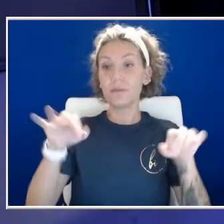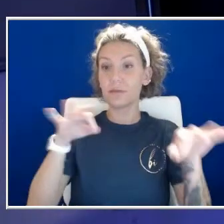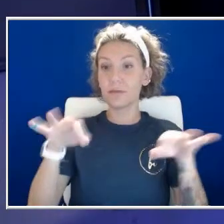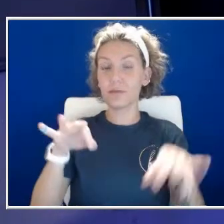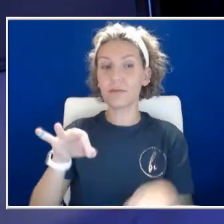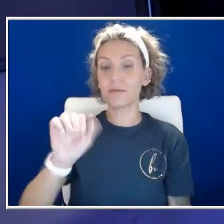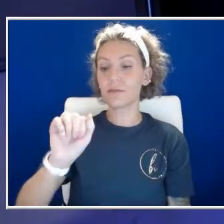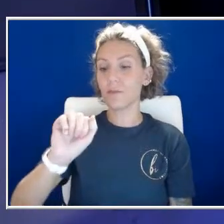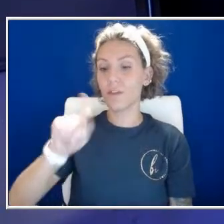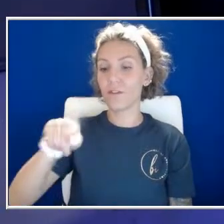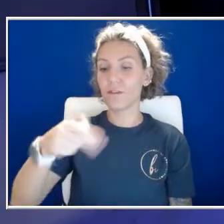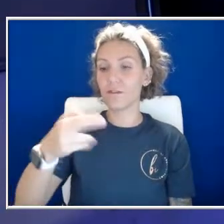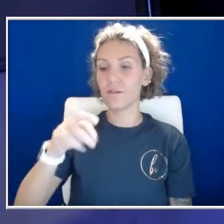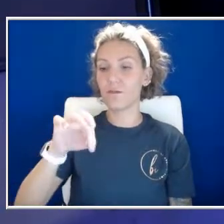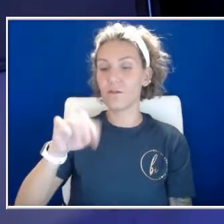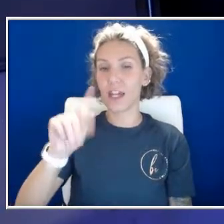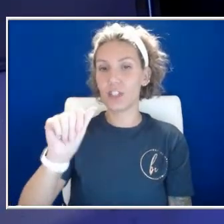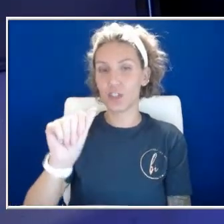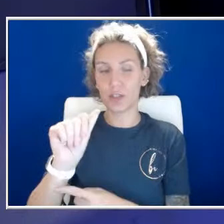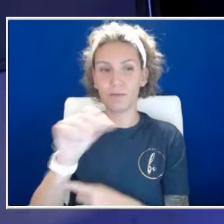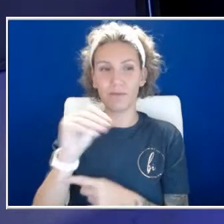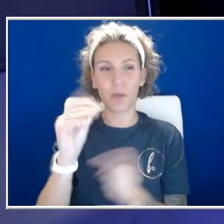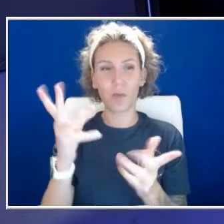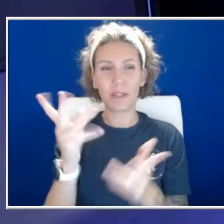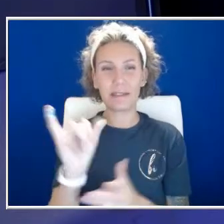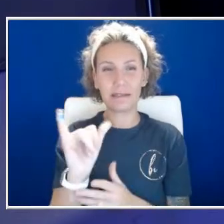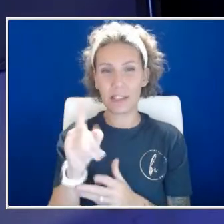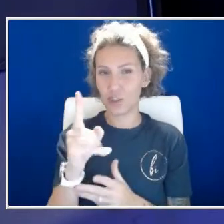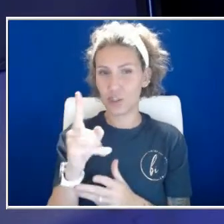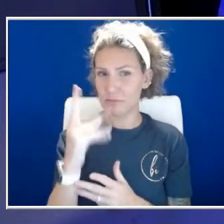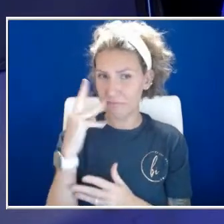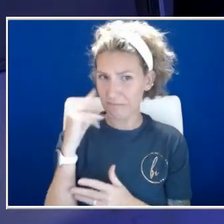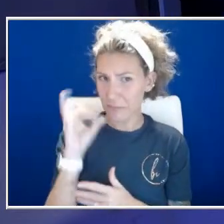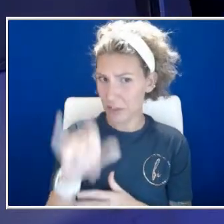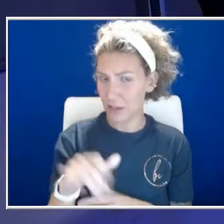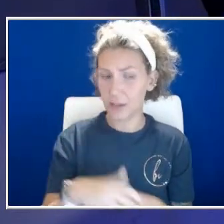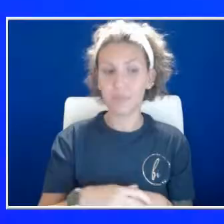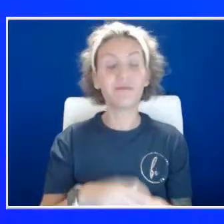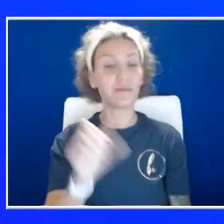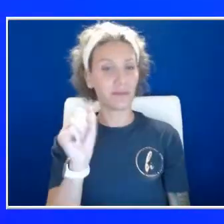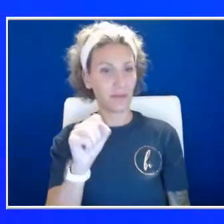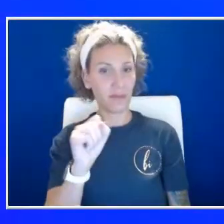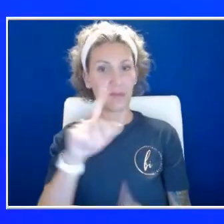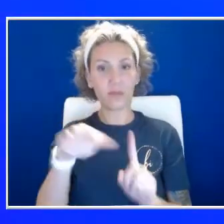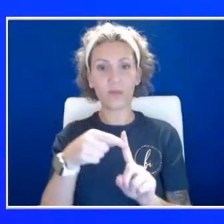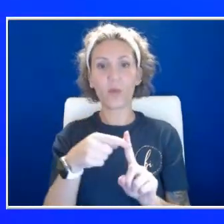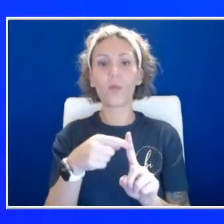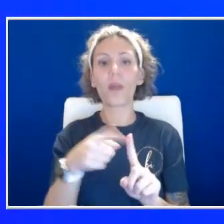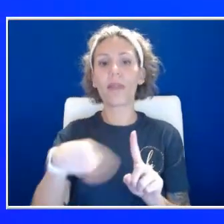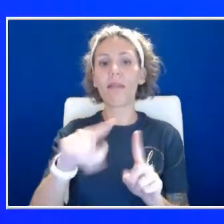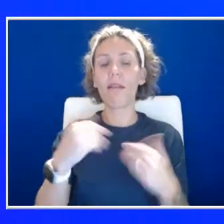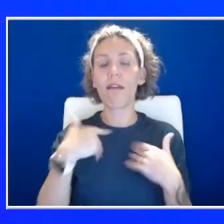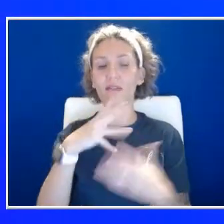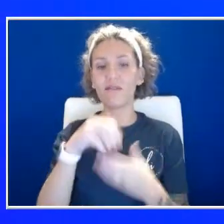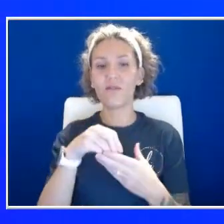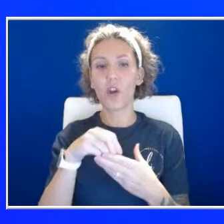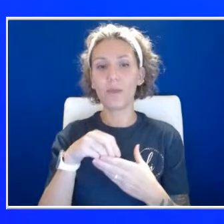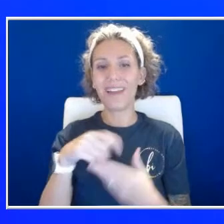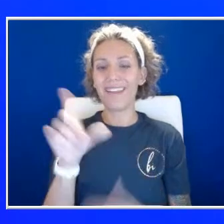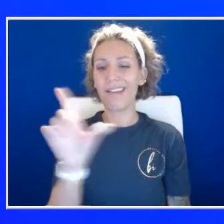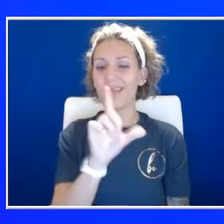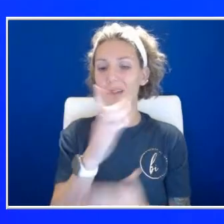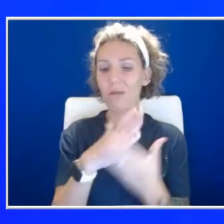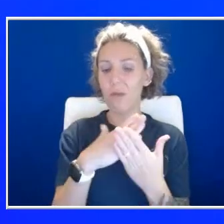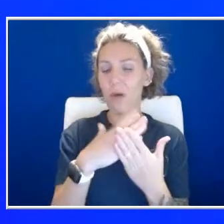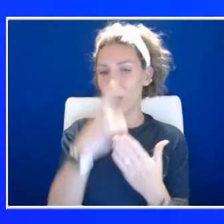that's like, and is that what Lori was experiencing? It is. When patients have involvement in the left side of the brain, for most of us, that's where our